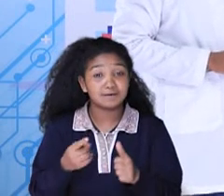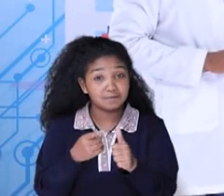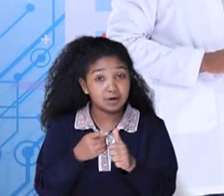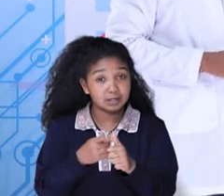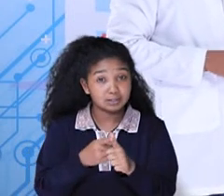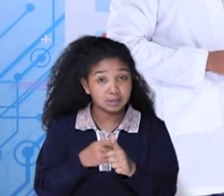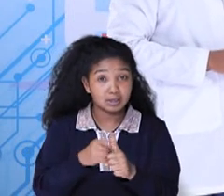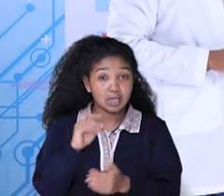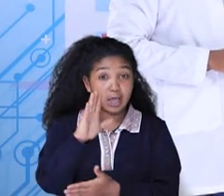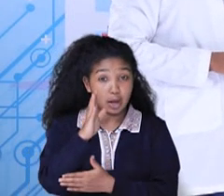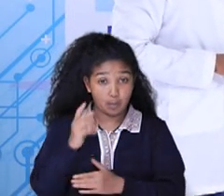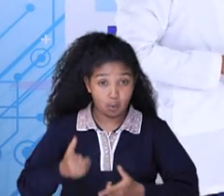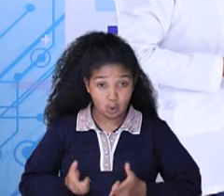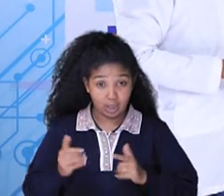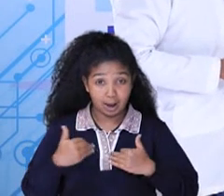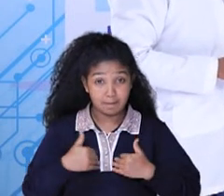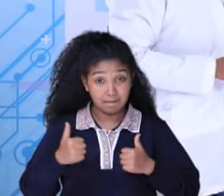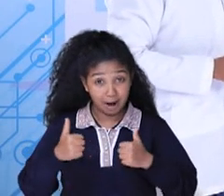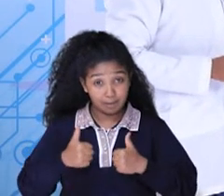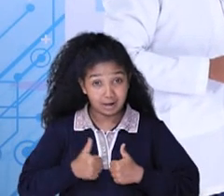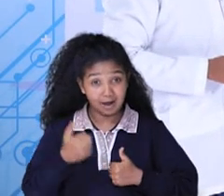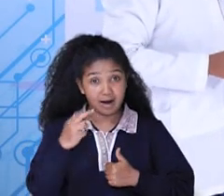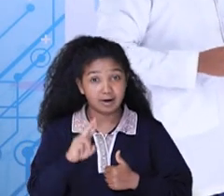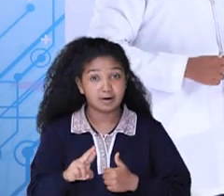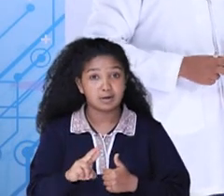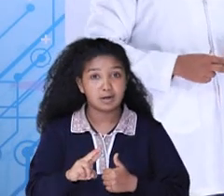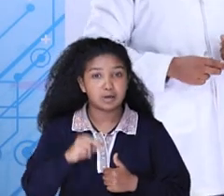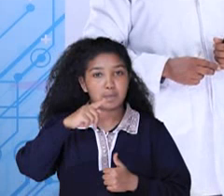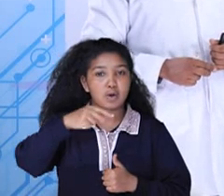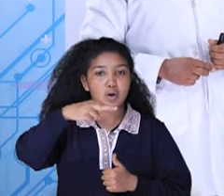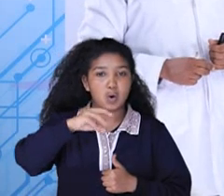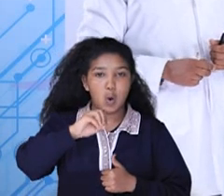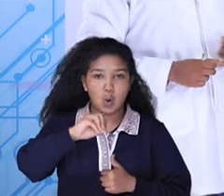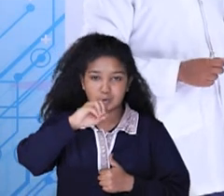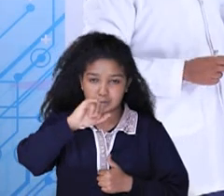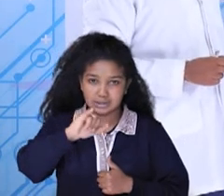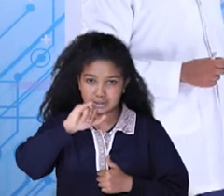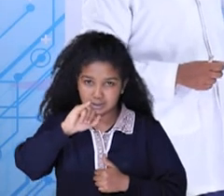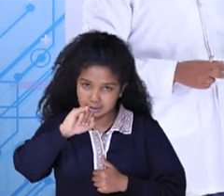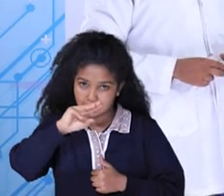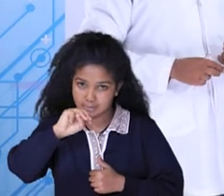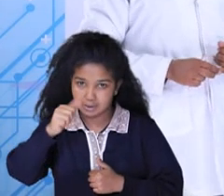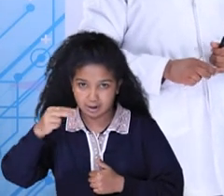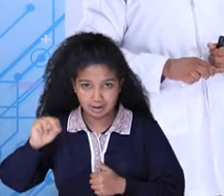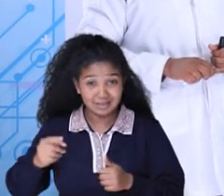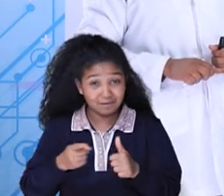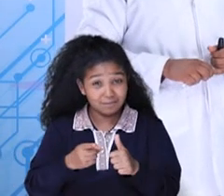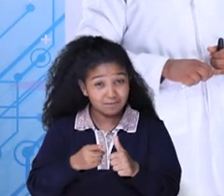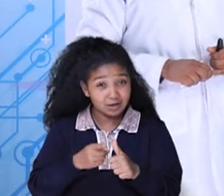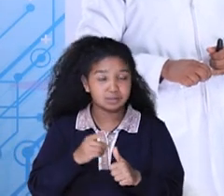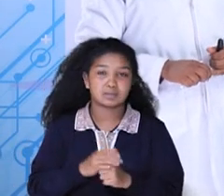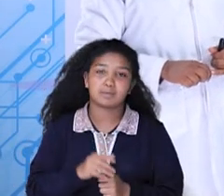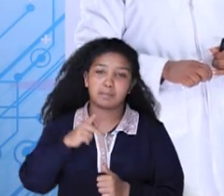first arboreal mammal are prosimians. They are first